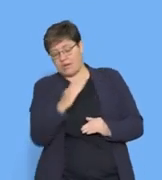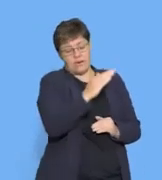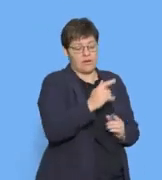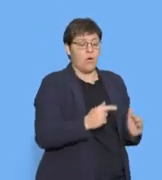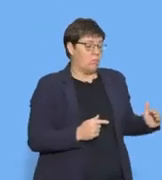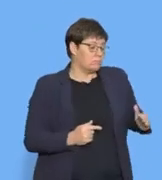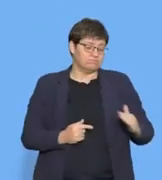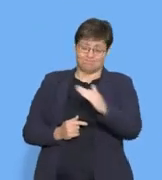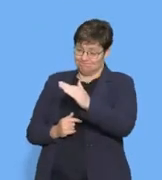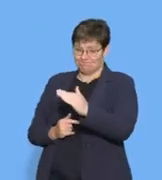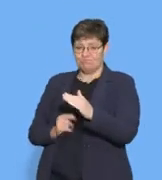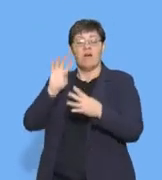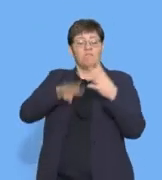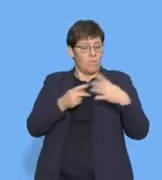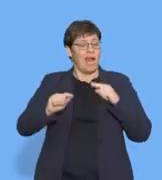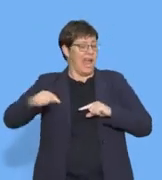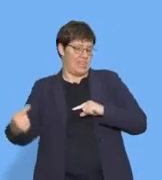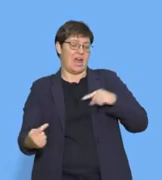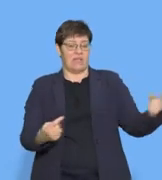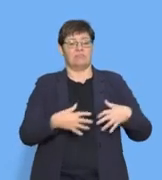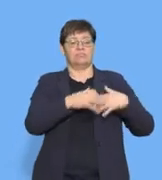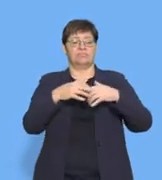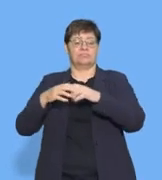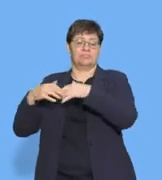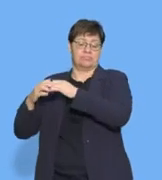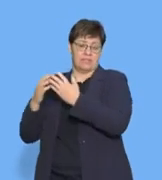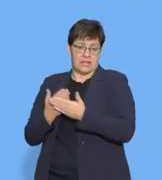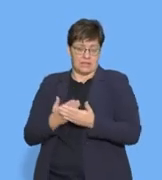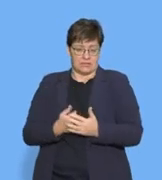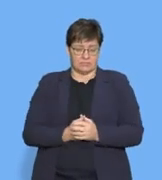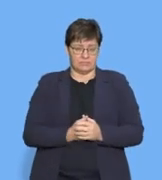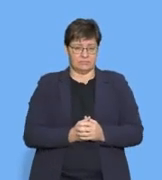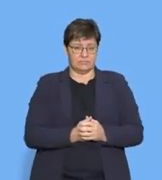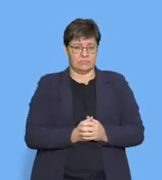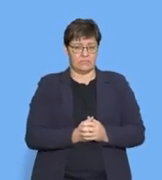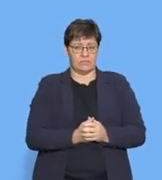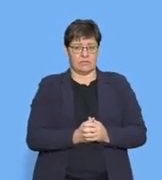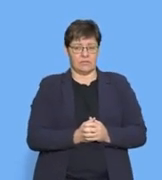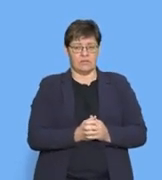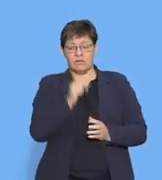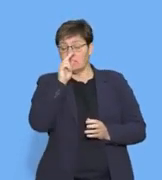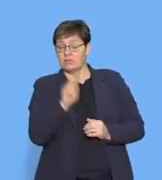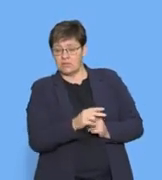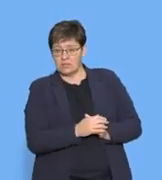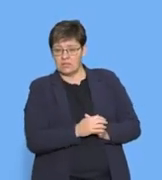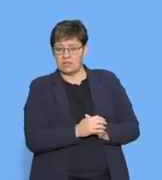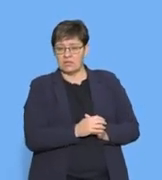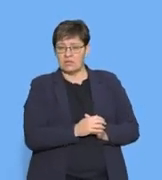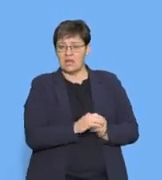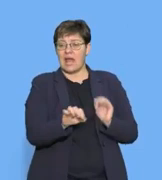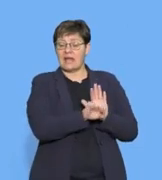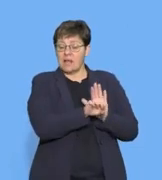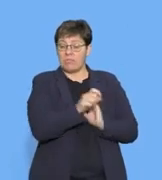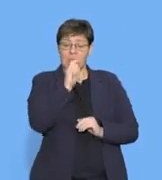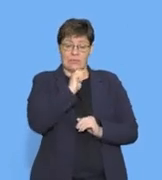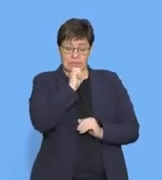C. If we moved around the height, then we can get the other two formulas that we've just shown you now. But if you